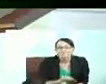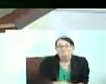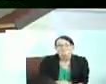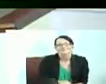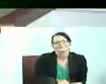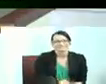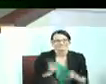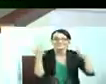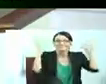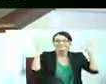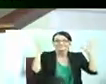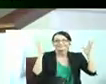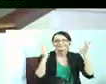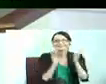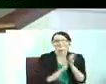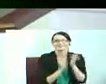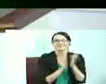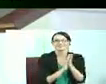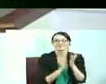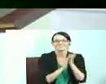and give them a hand.